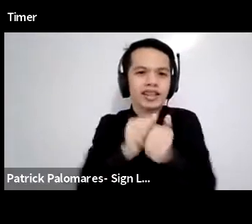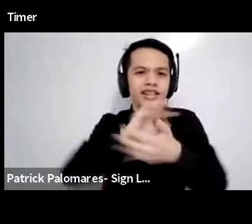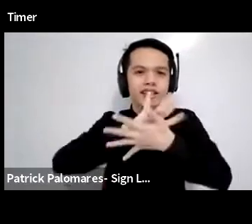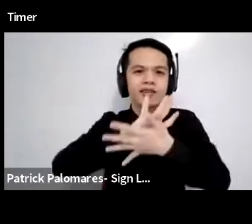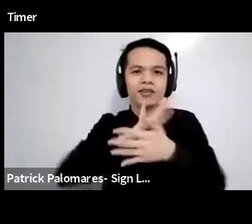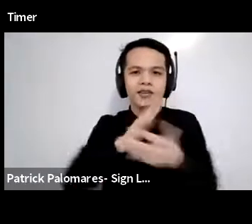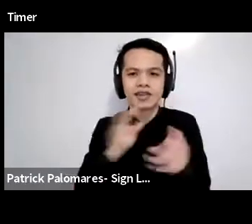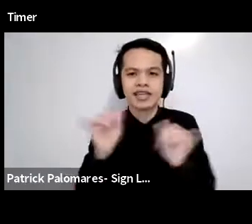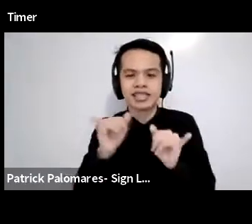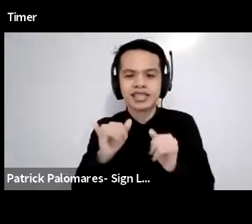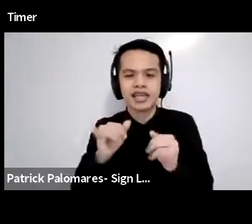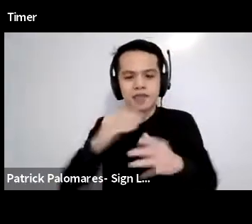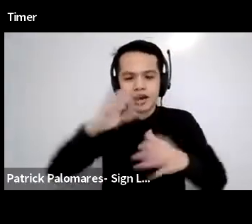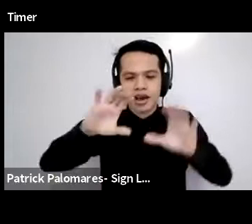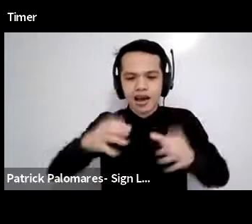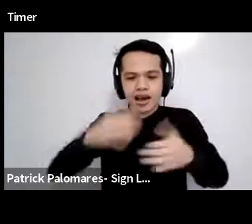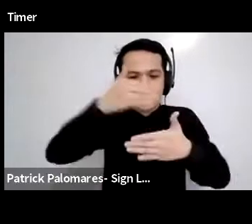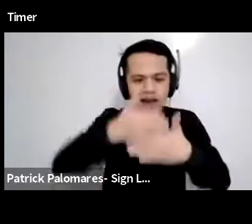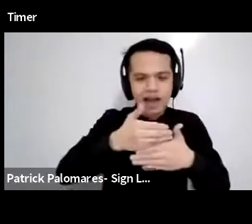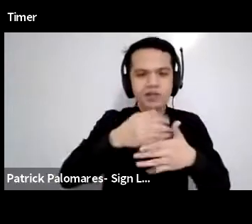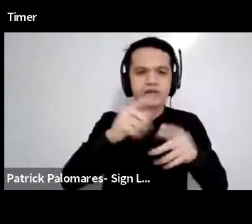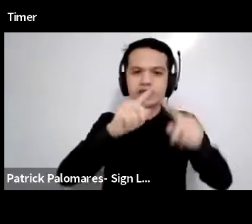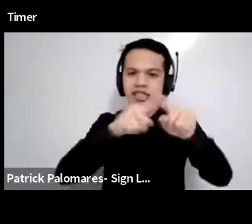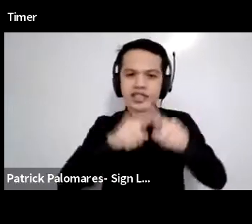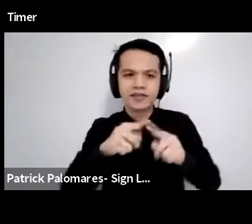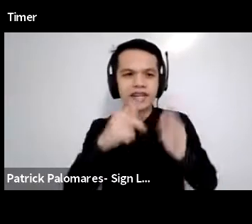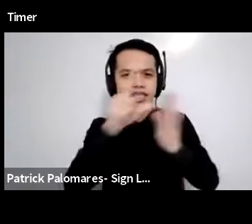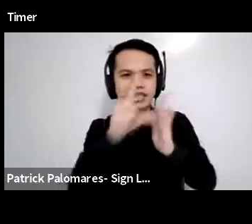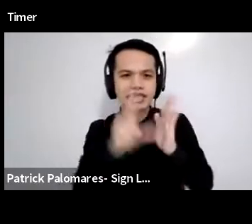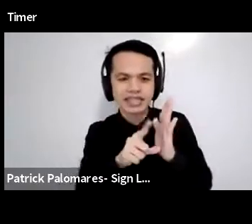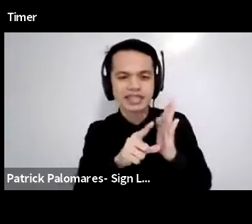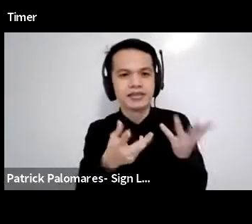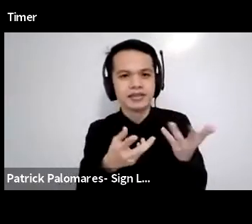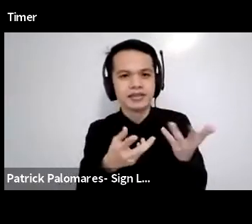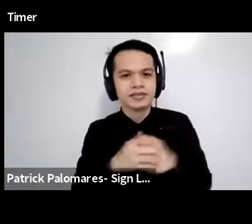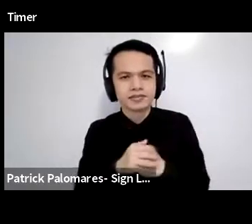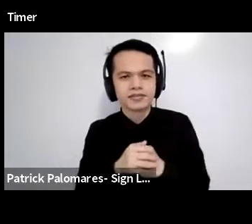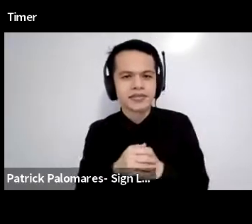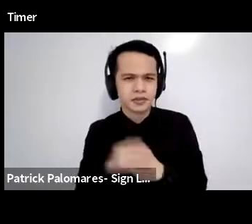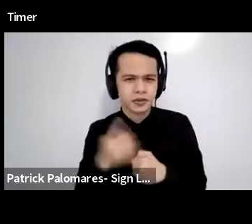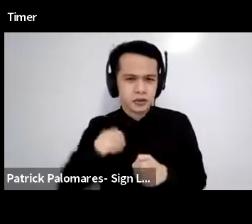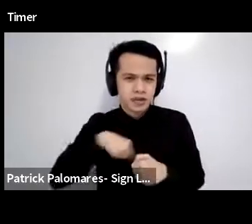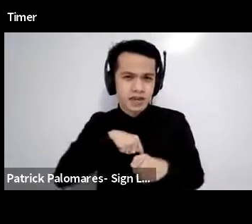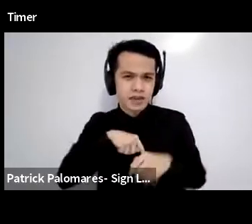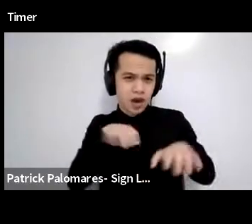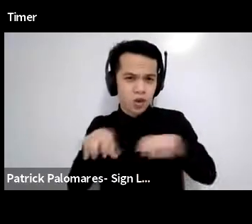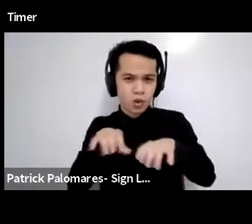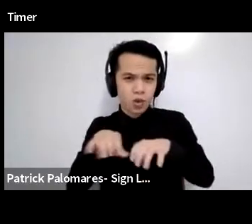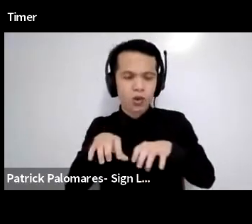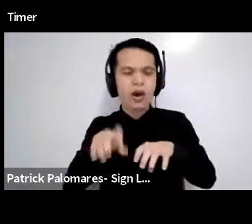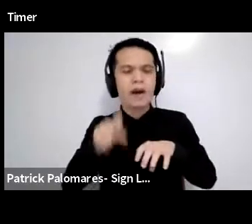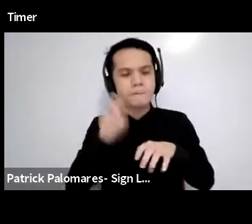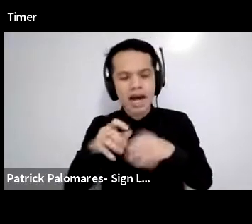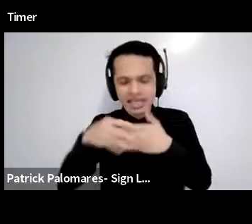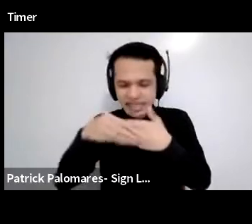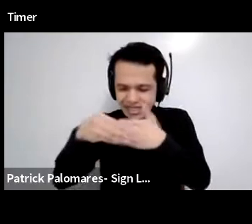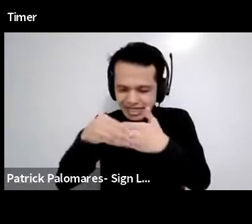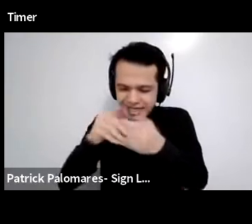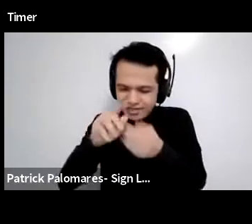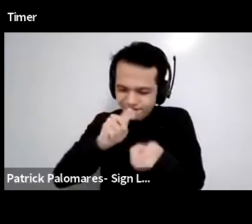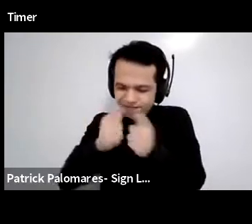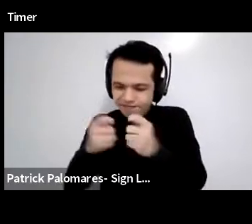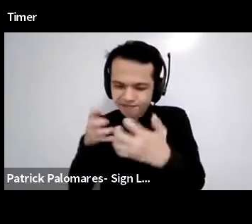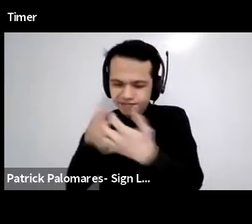struggling to cope with lockdown and control measures. So in terms of our work, we needed to adapt quickly, become